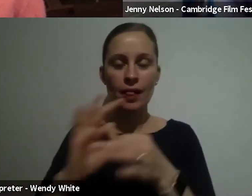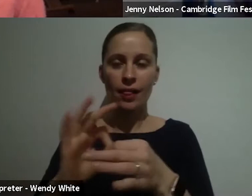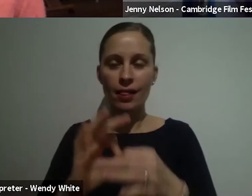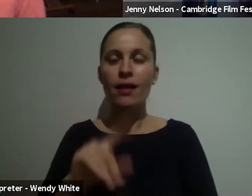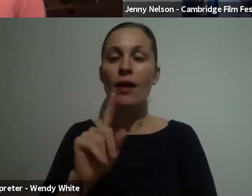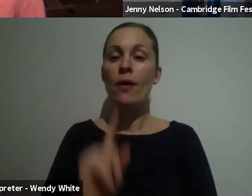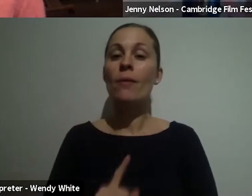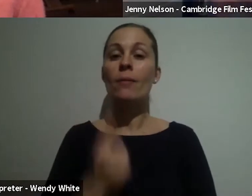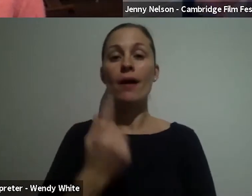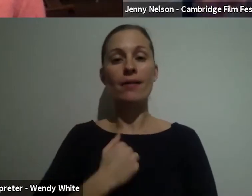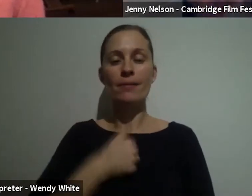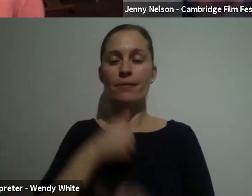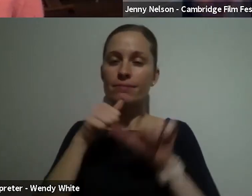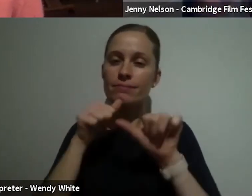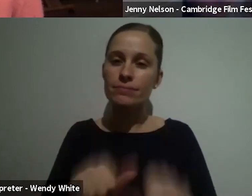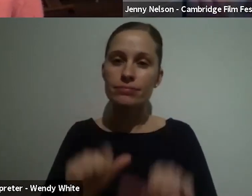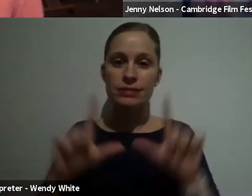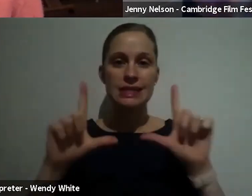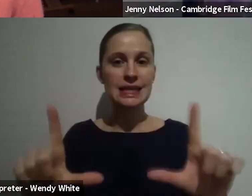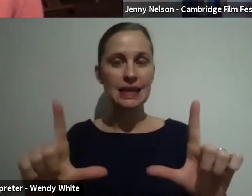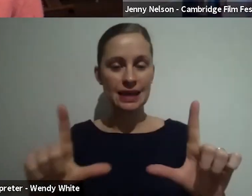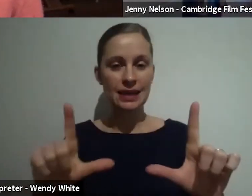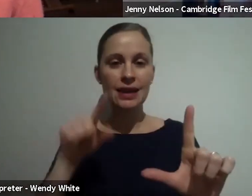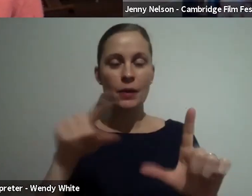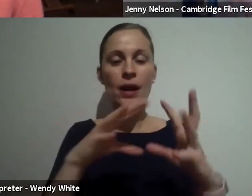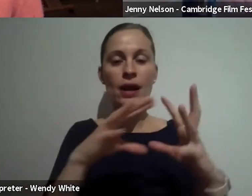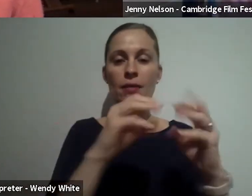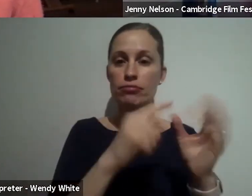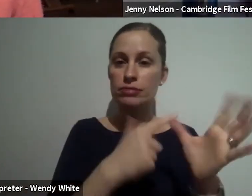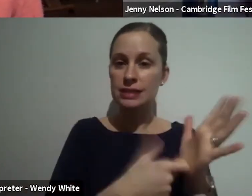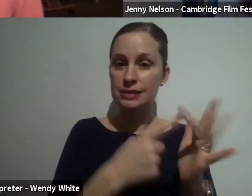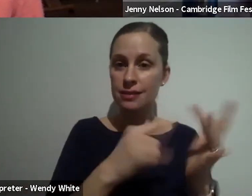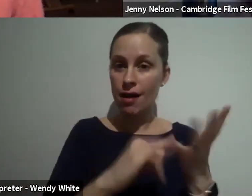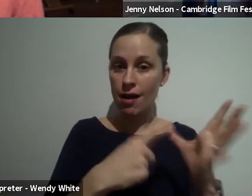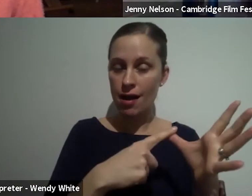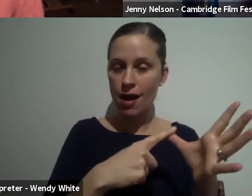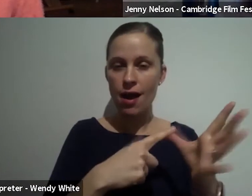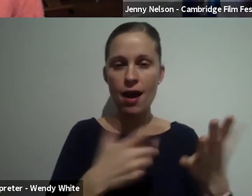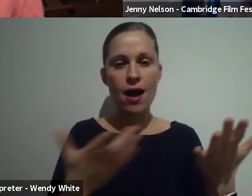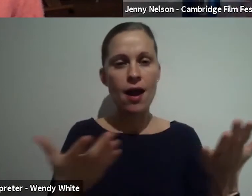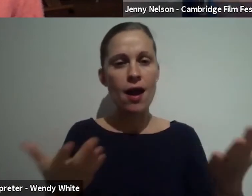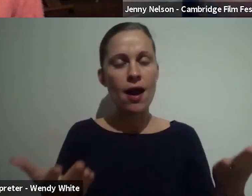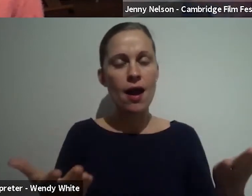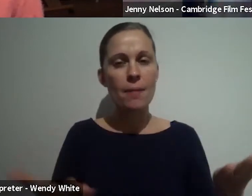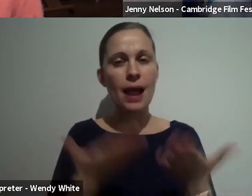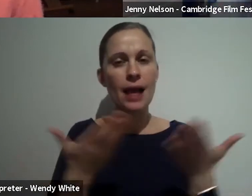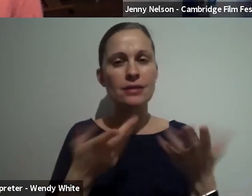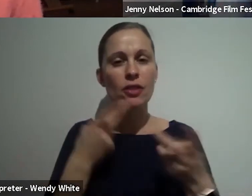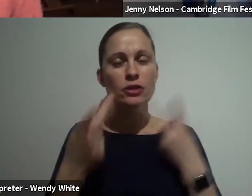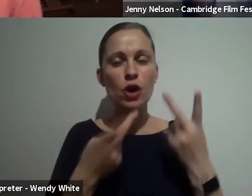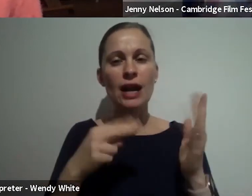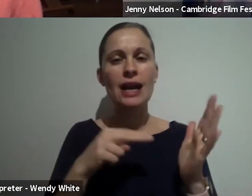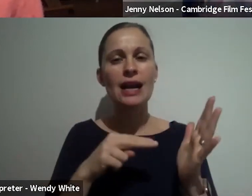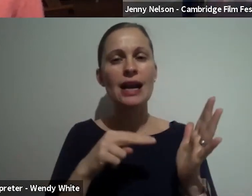favorite scenes is when Brisa plays the song, I think it's Niños del Brasil, to the group